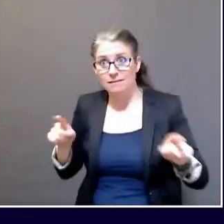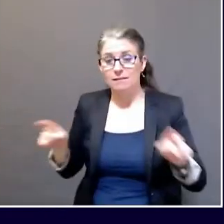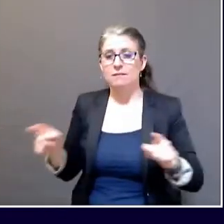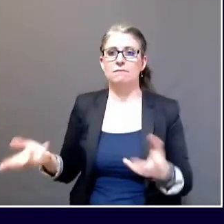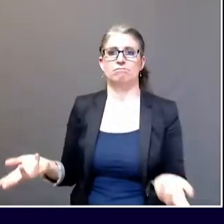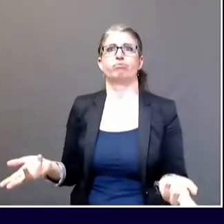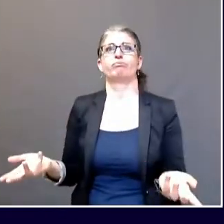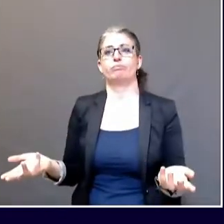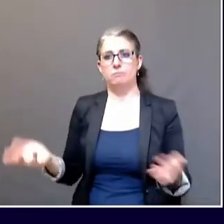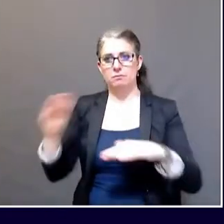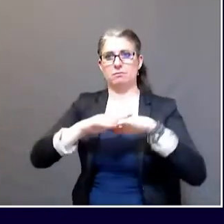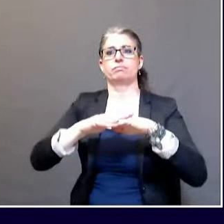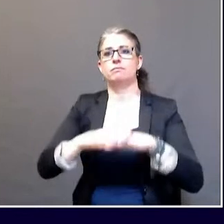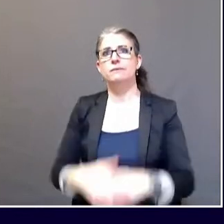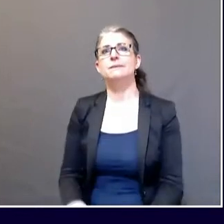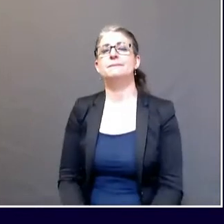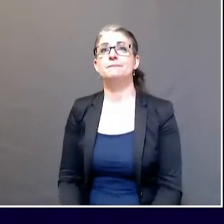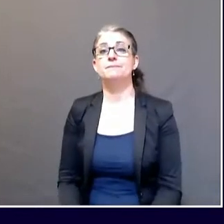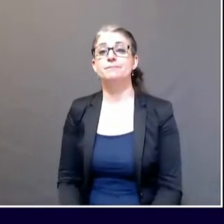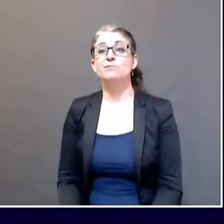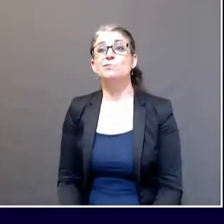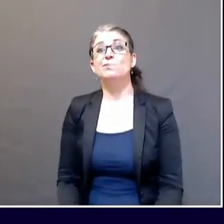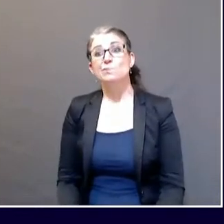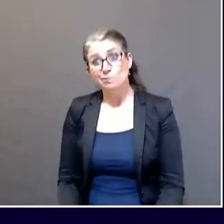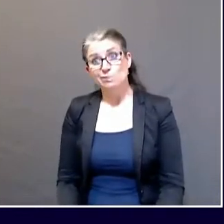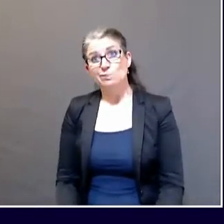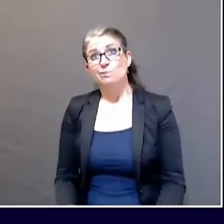going to be slotted in? So the system has to be